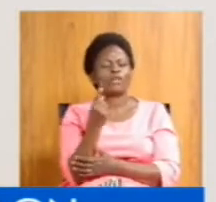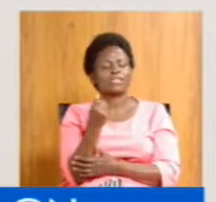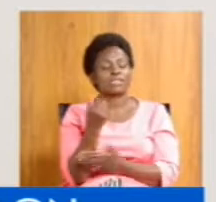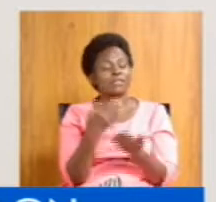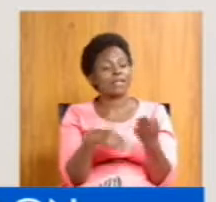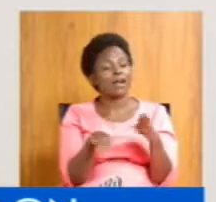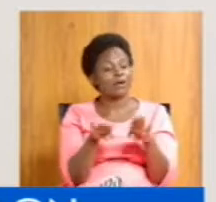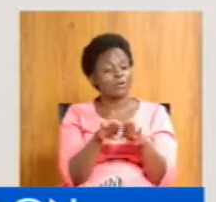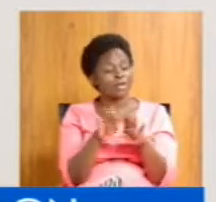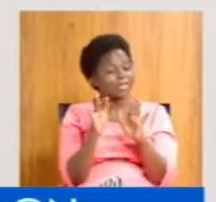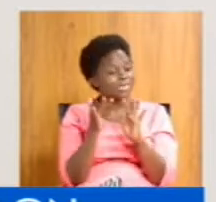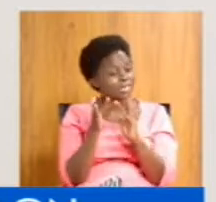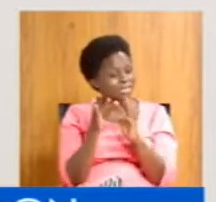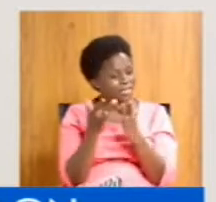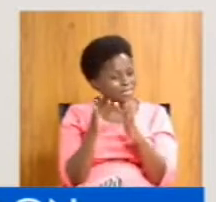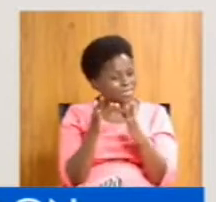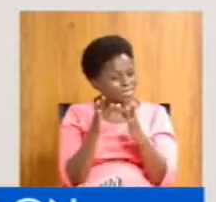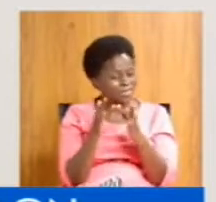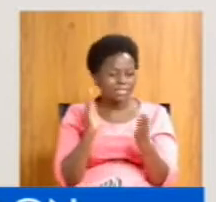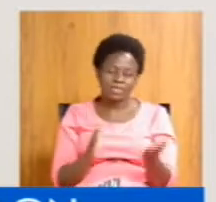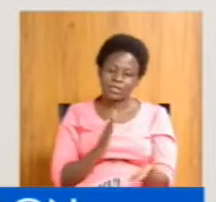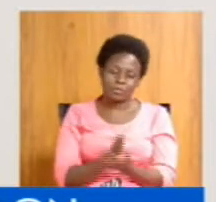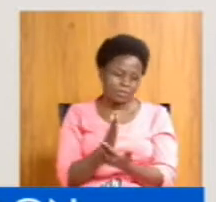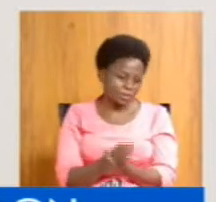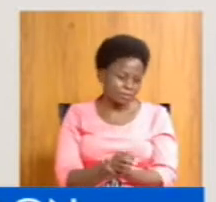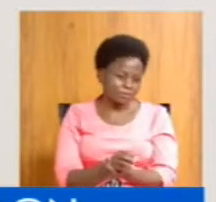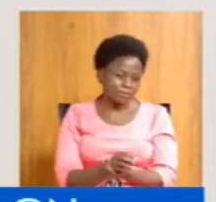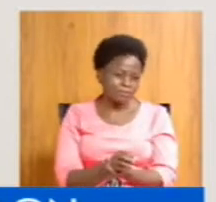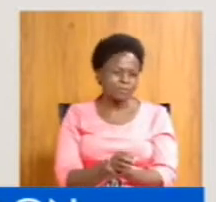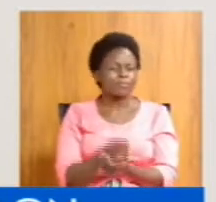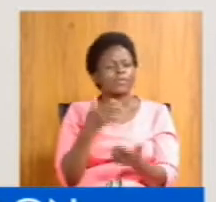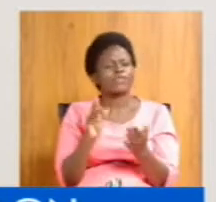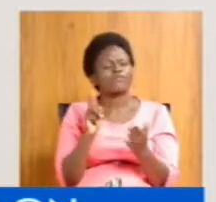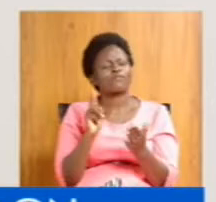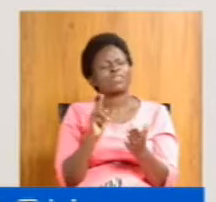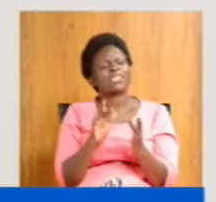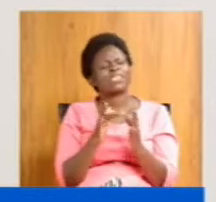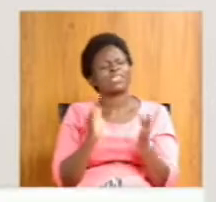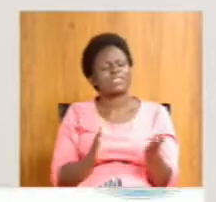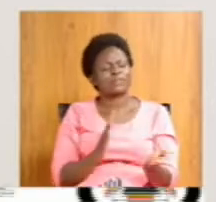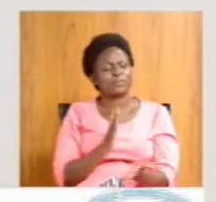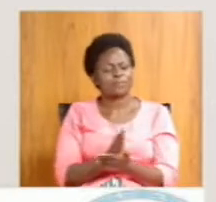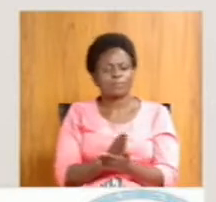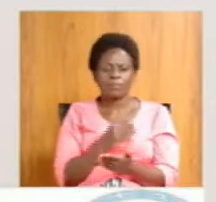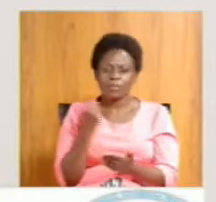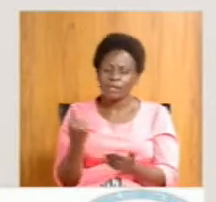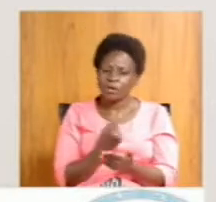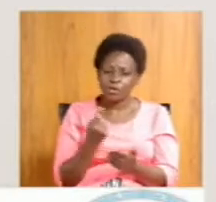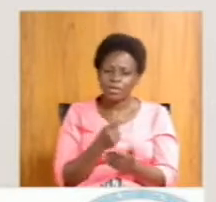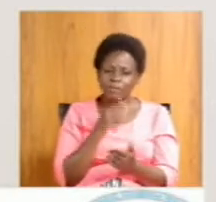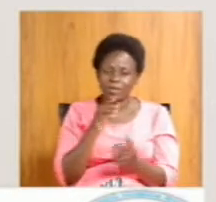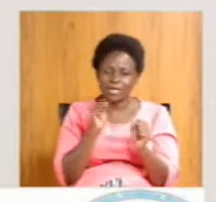agreed that the internet is a human right if the internet is a human right it can only be